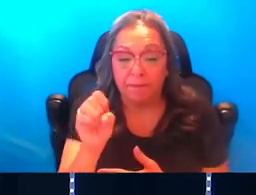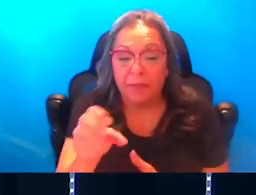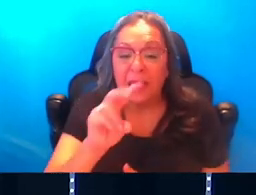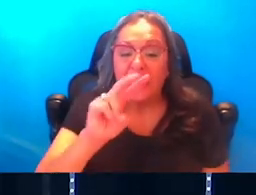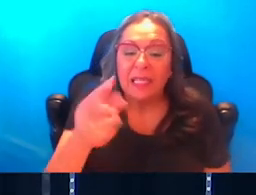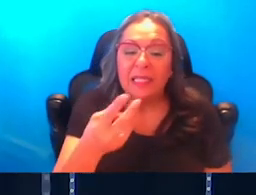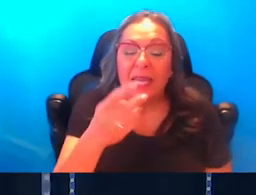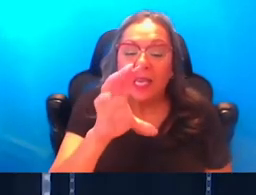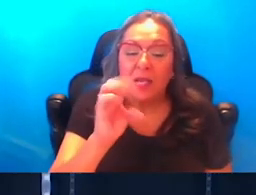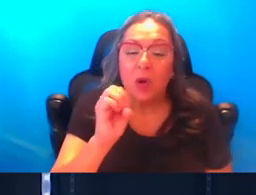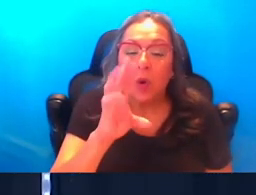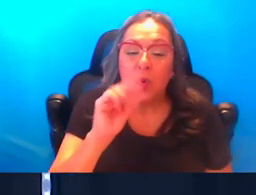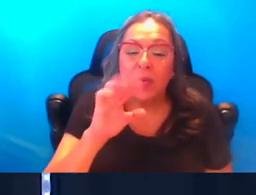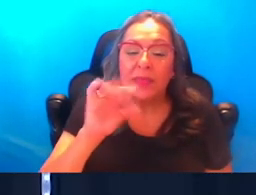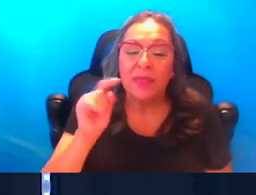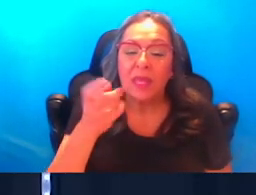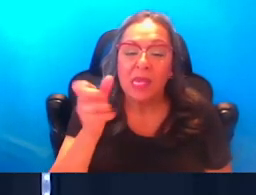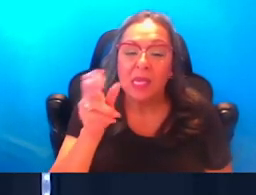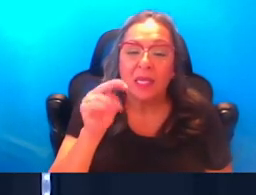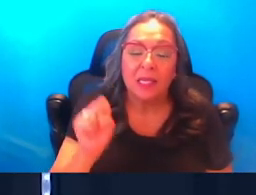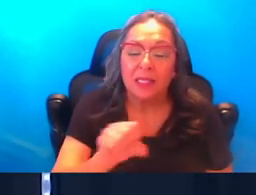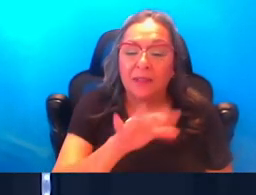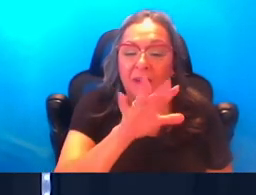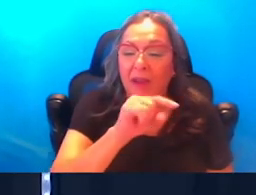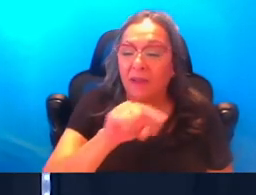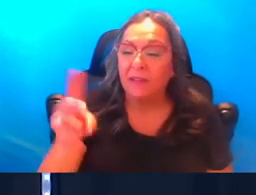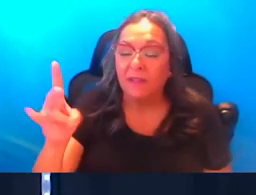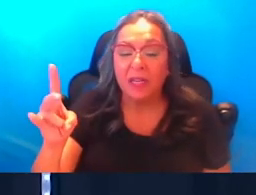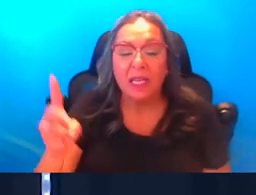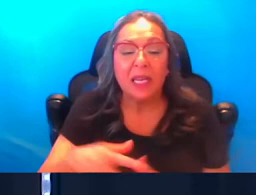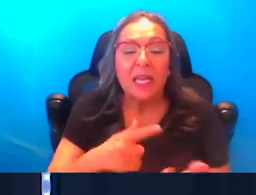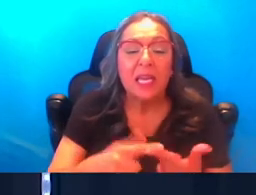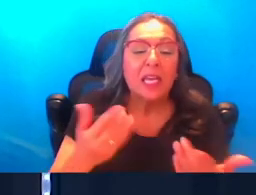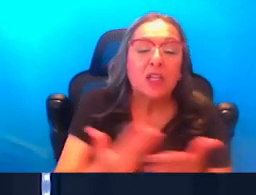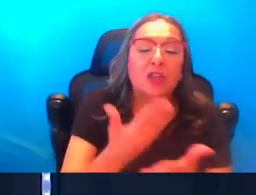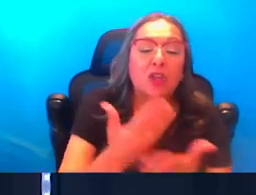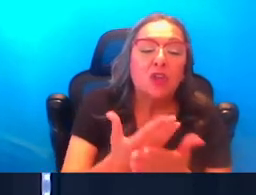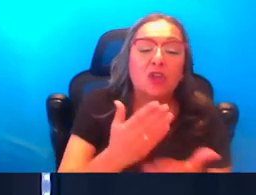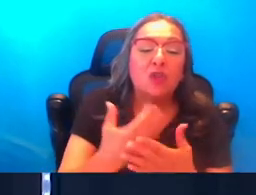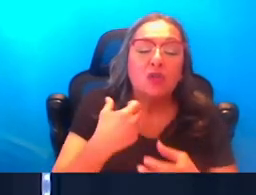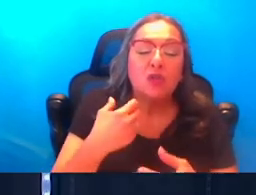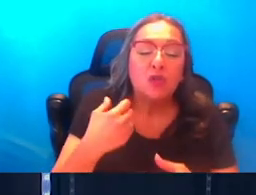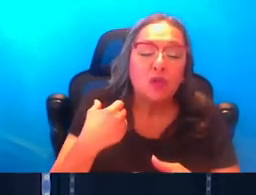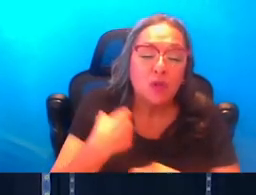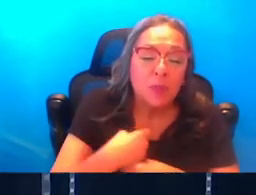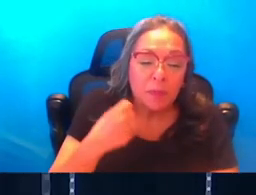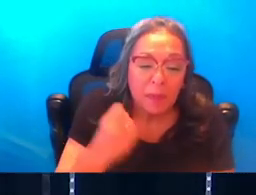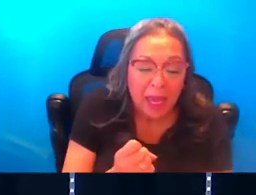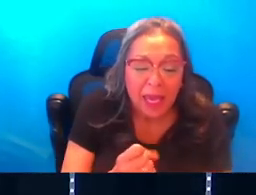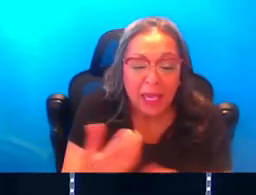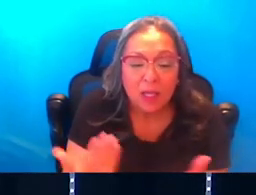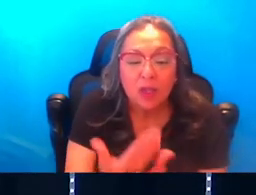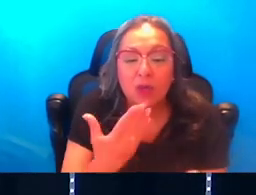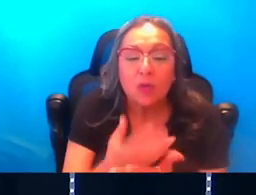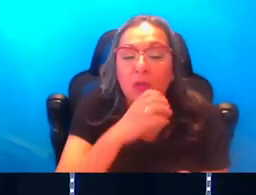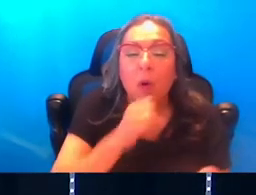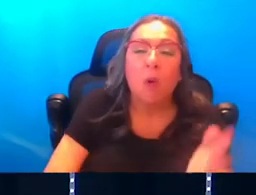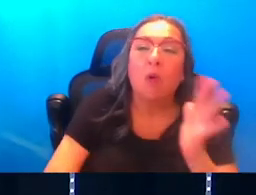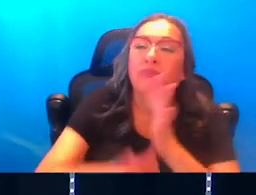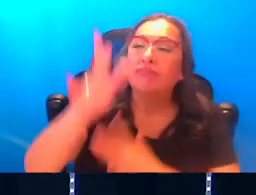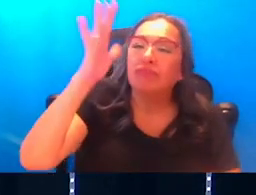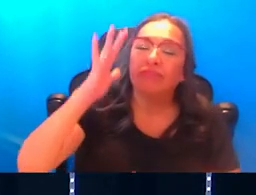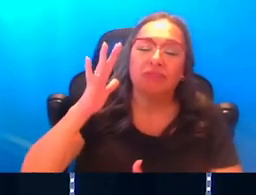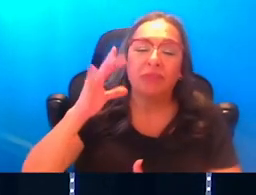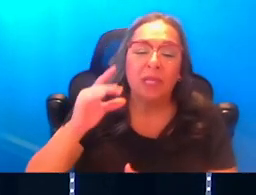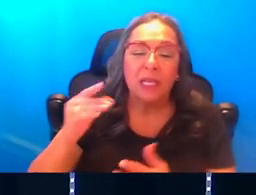2 Corinthians 5:17 says, therefore, if anyone is in Christ, he is a new creation. The old has passed away. Behold, the new has come. So if you've had that moment of